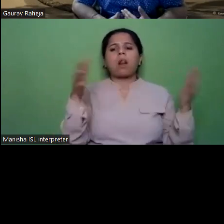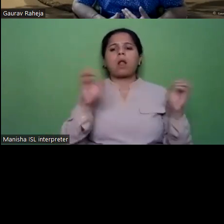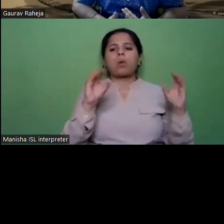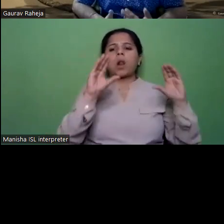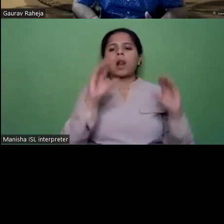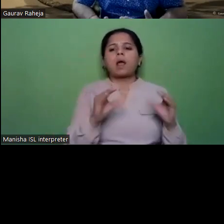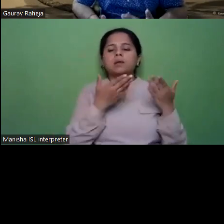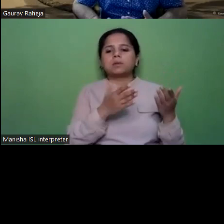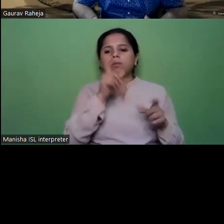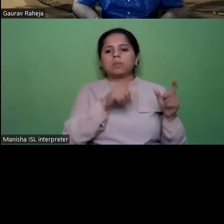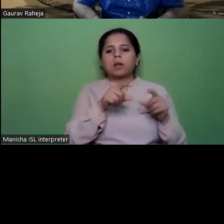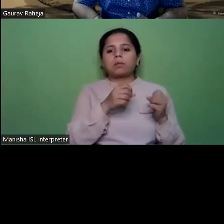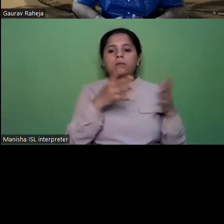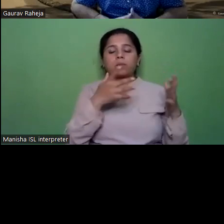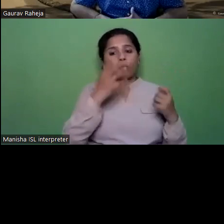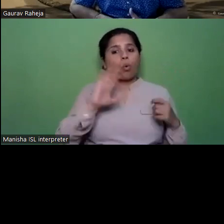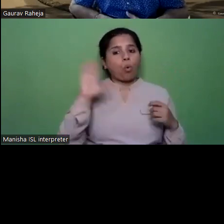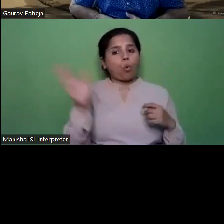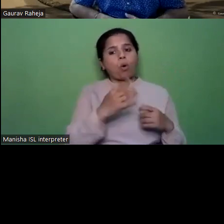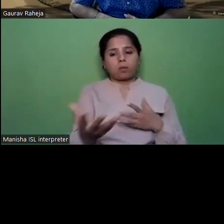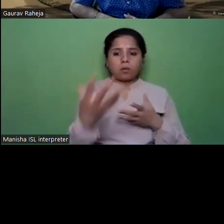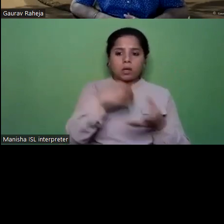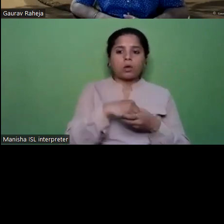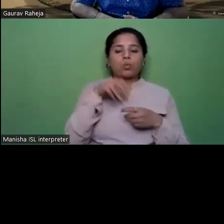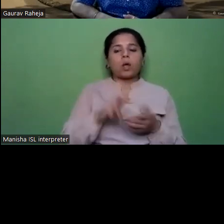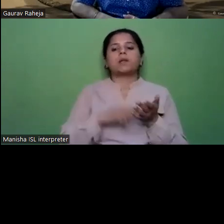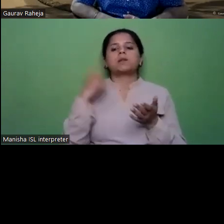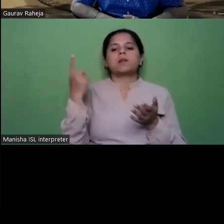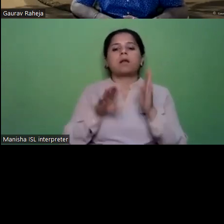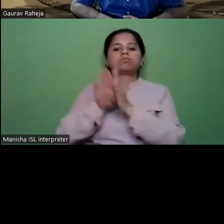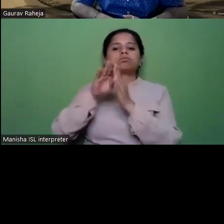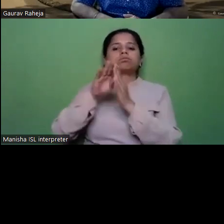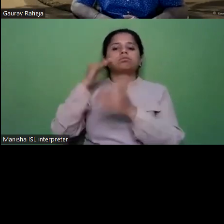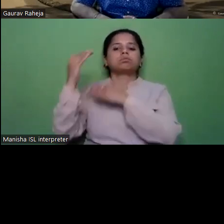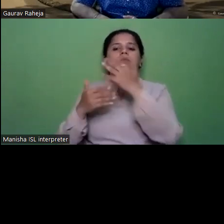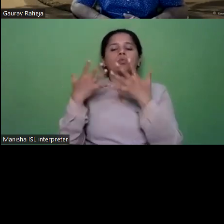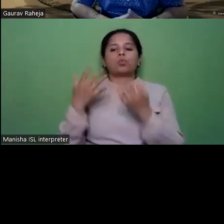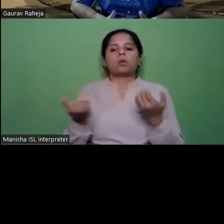They wanted everybody to contribute to national development. And for people with